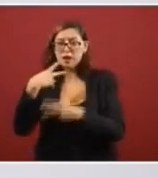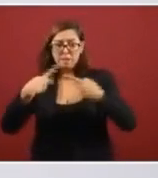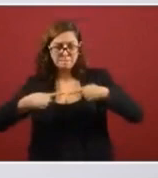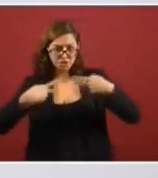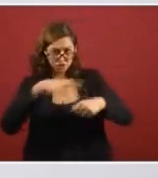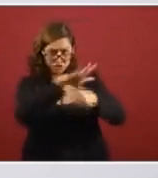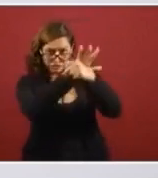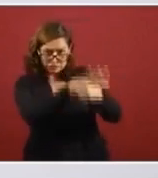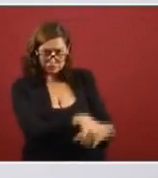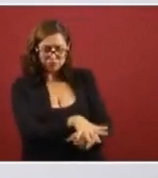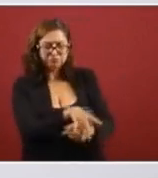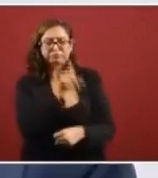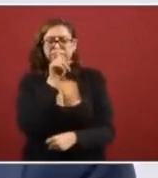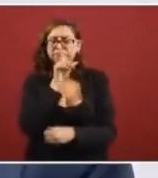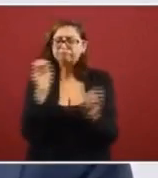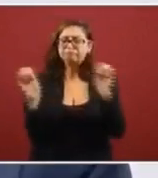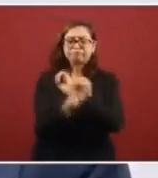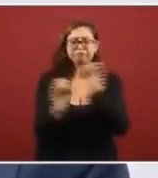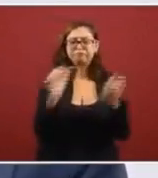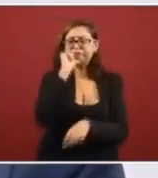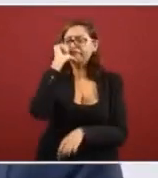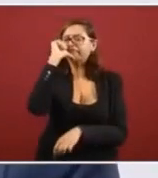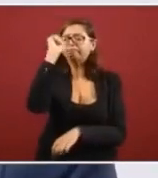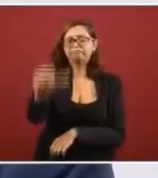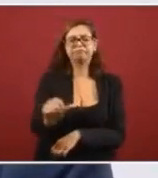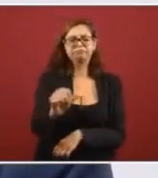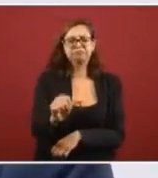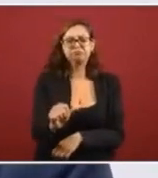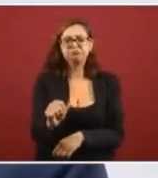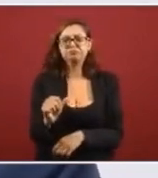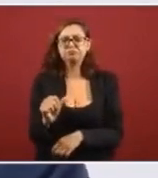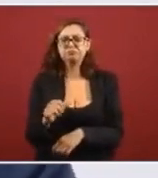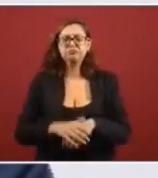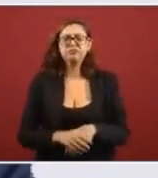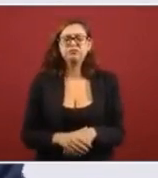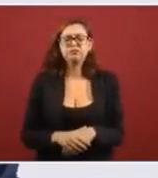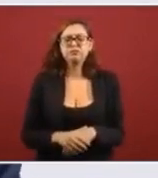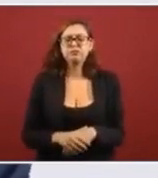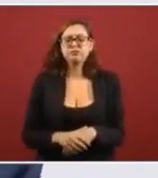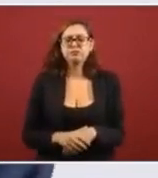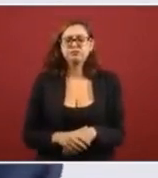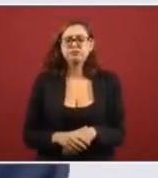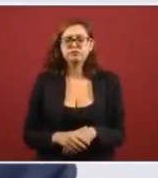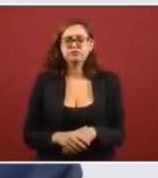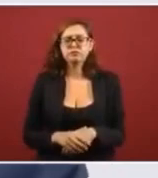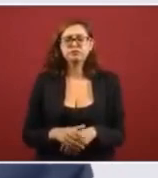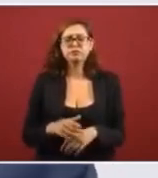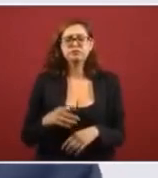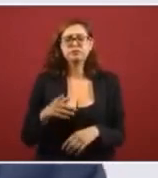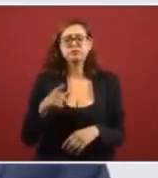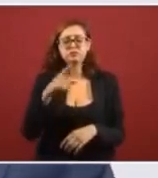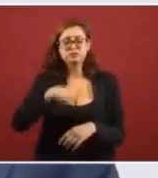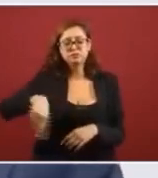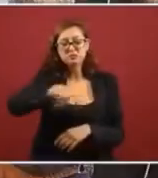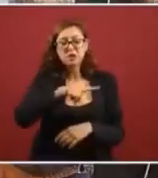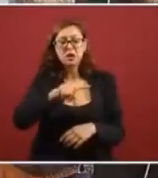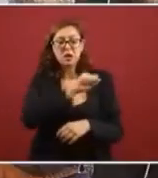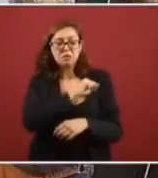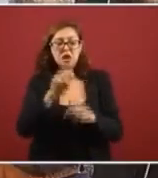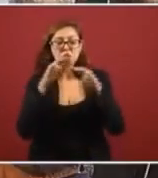are not going to be used to to to hurt the people there's no more extermination